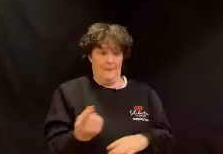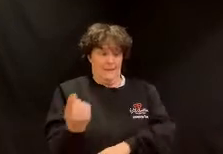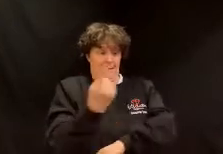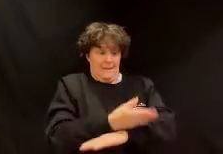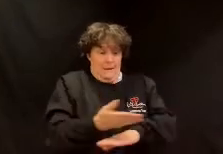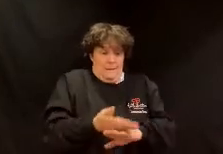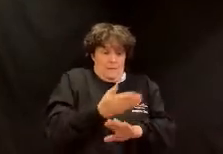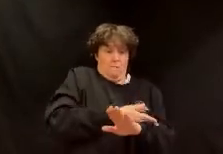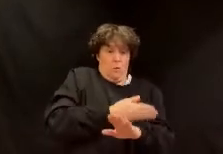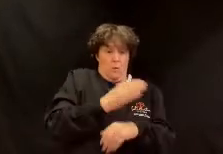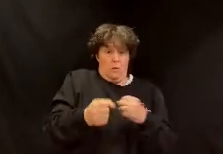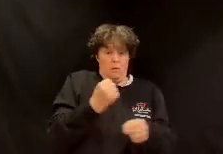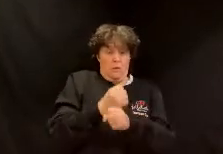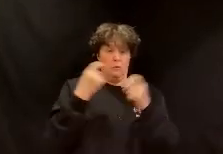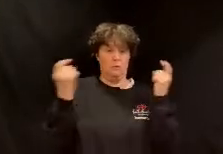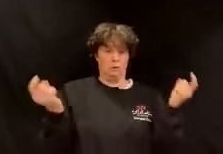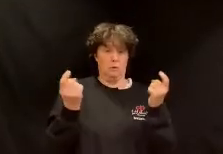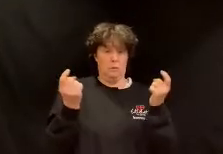of Jubilee?